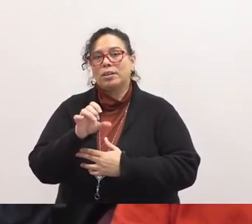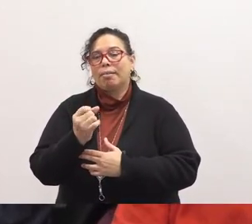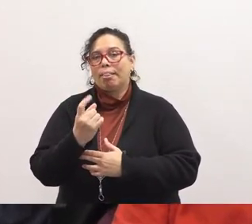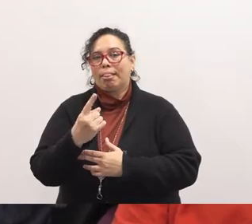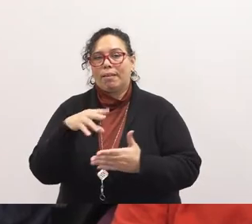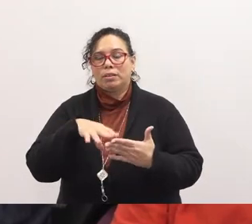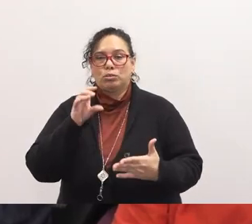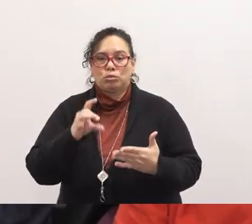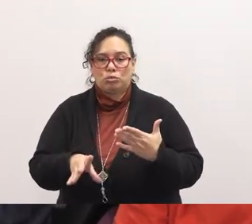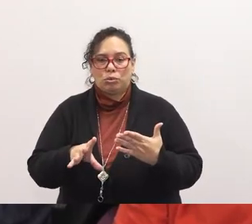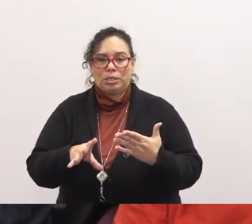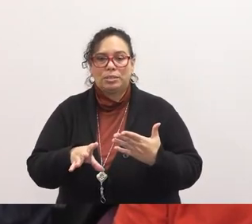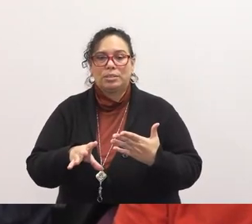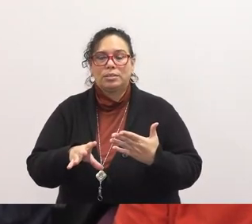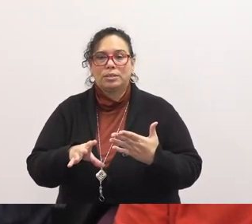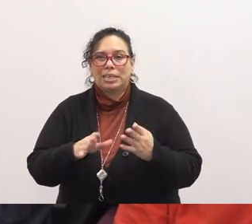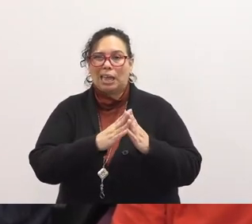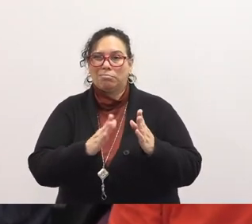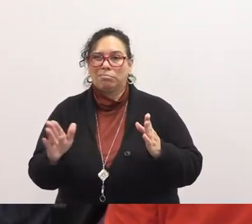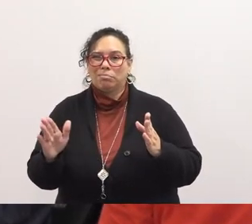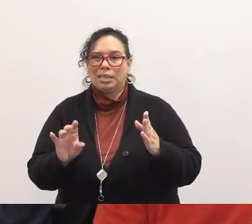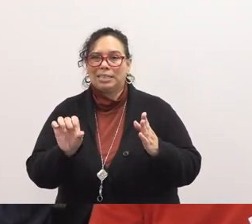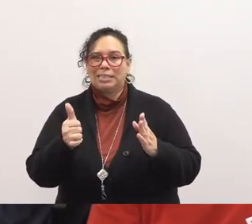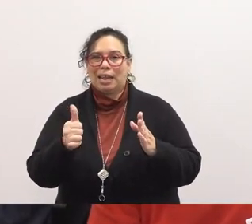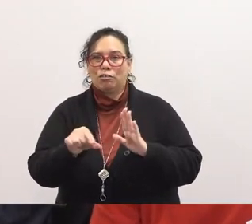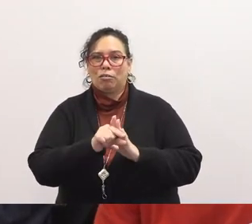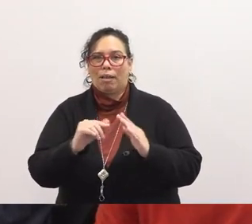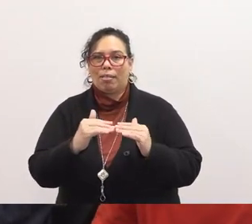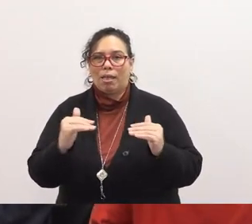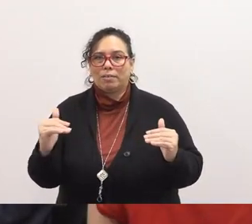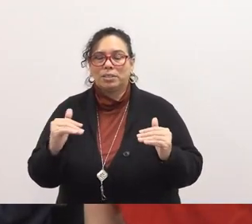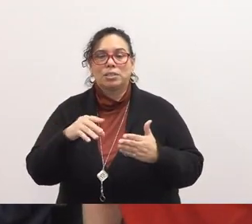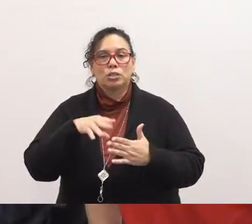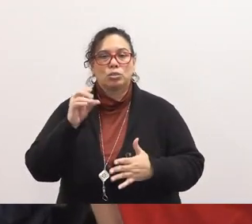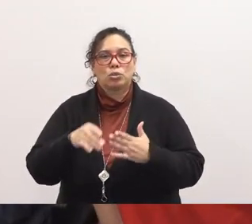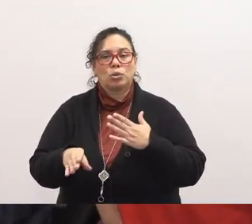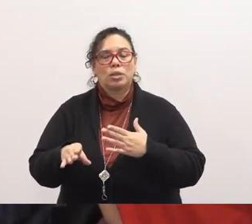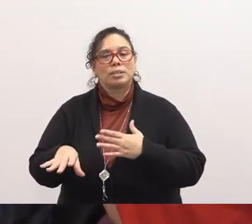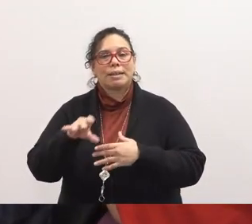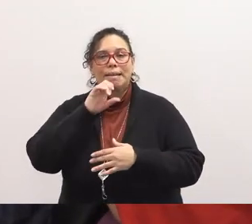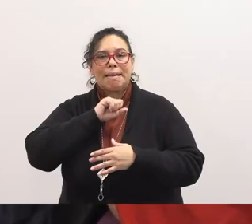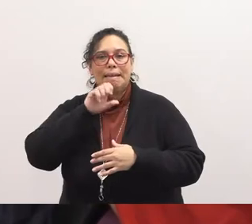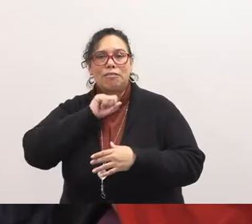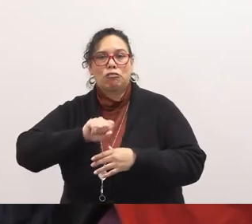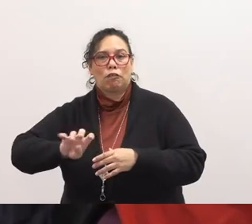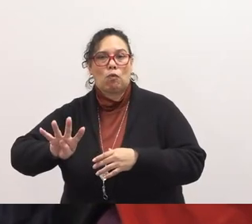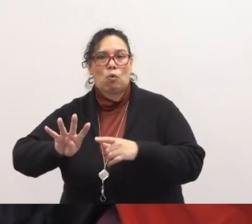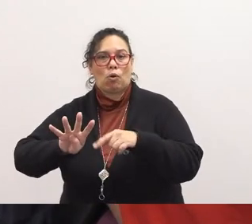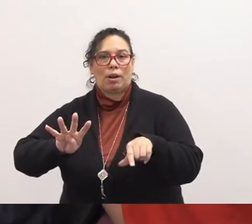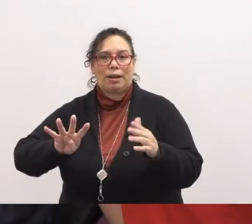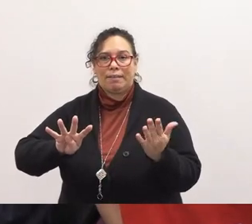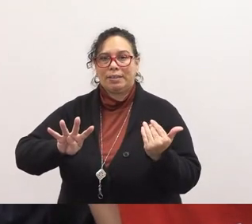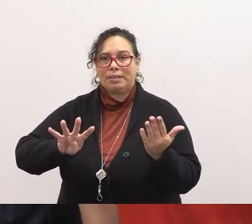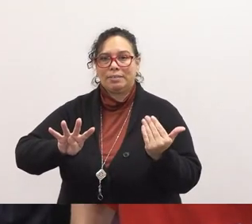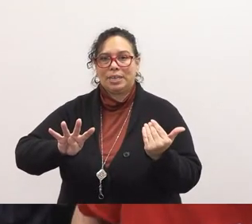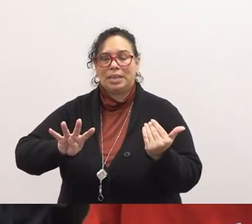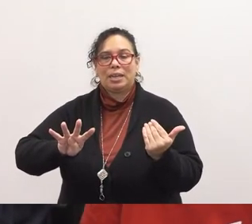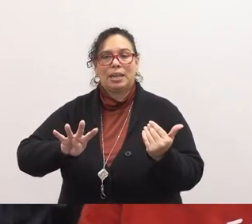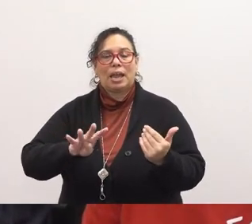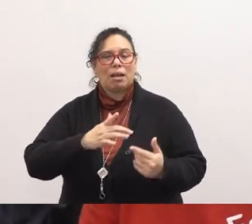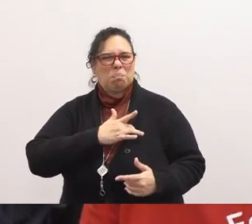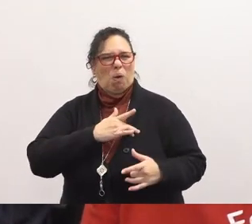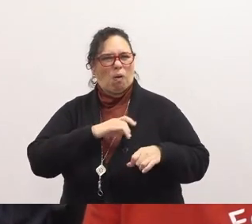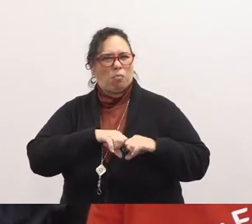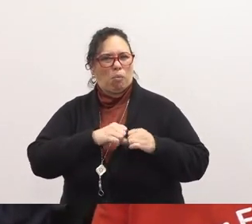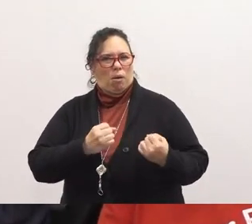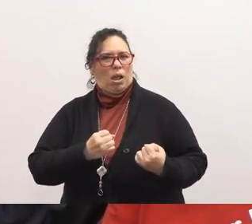811 students that span across 10 grade levels, with students between the ages of 4 and 15. It breaks my